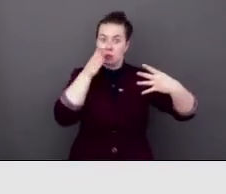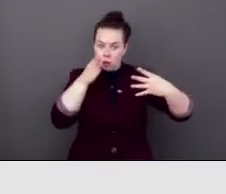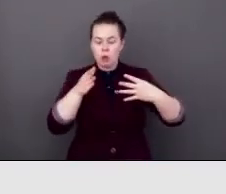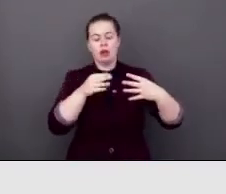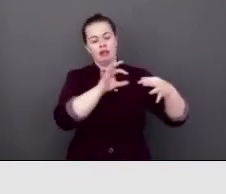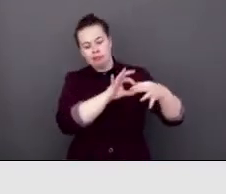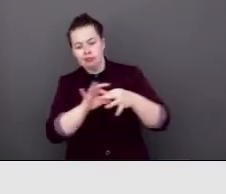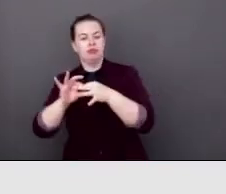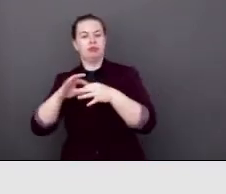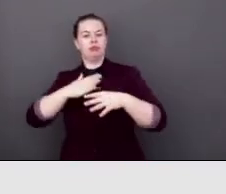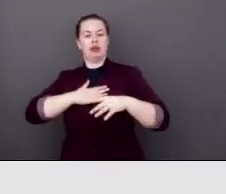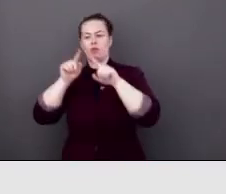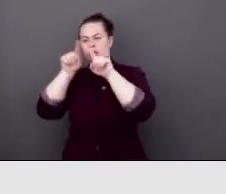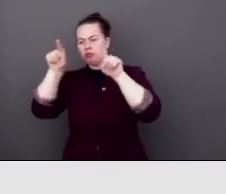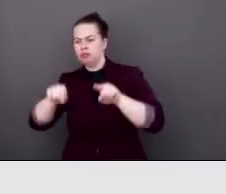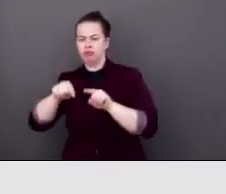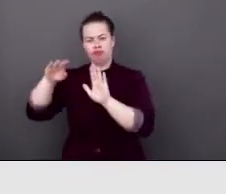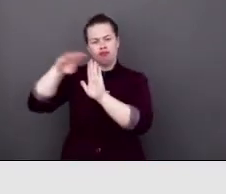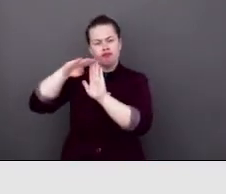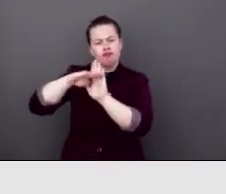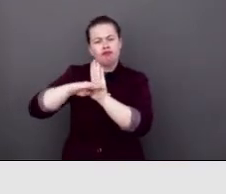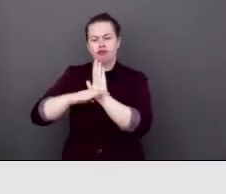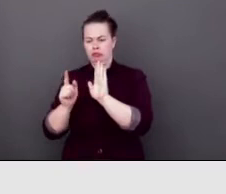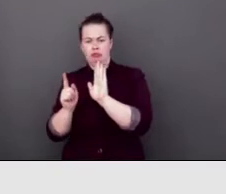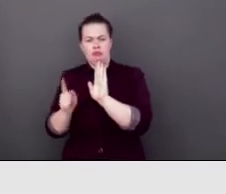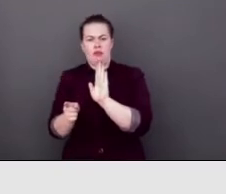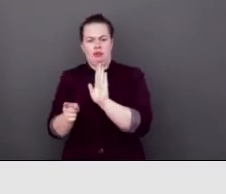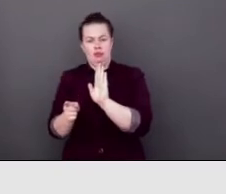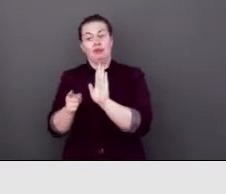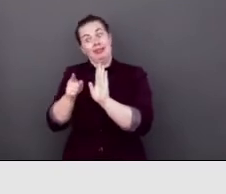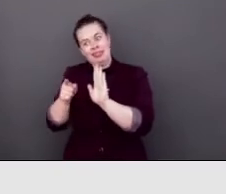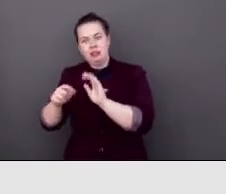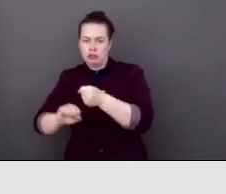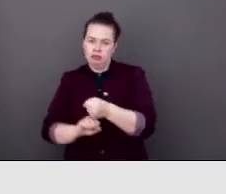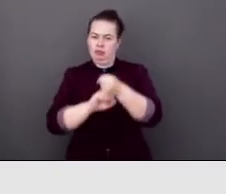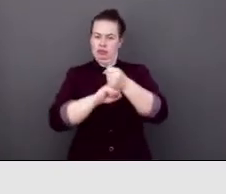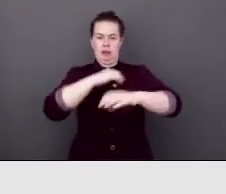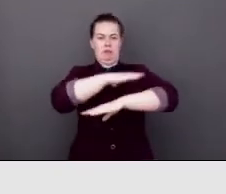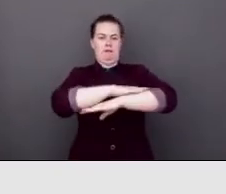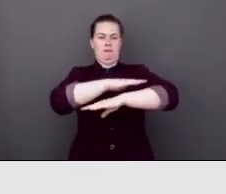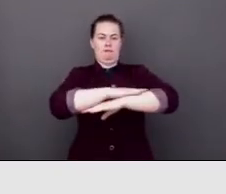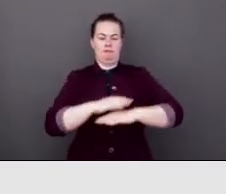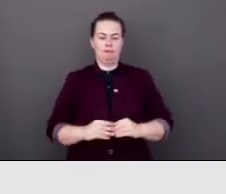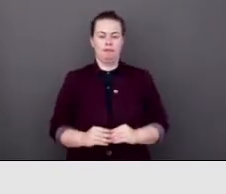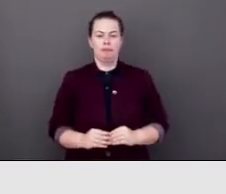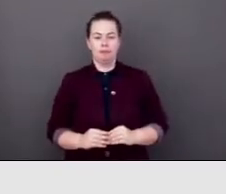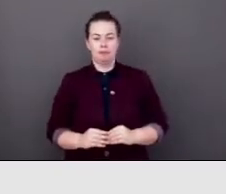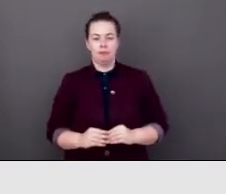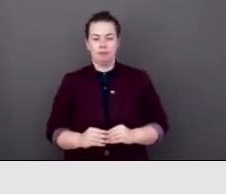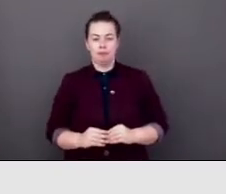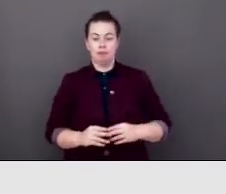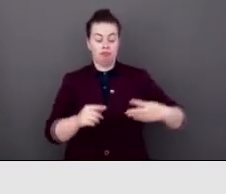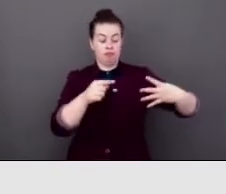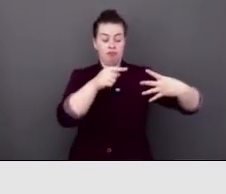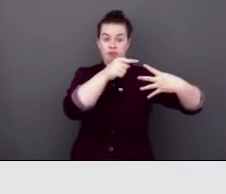will be replicated and used for the architecture of the platform. So as you can see in this slide,